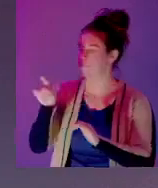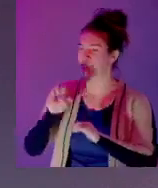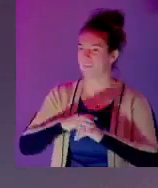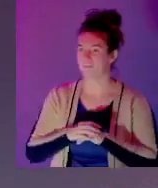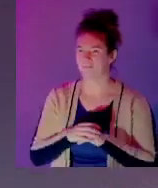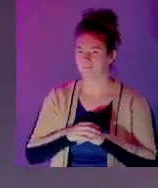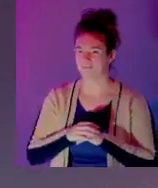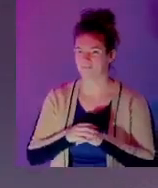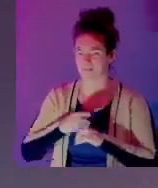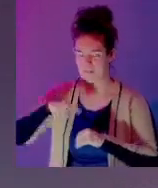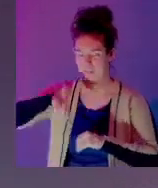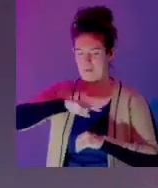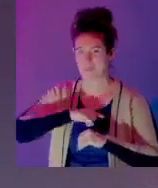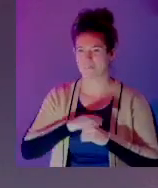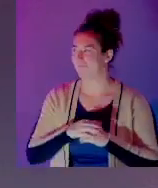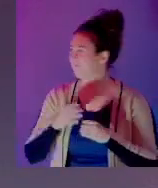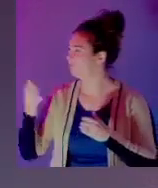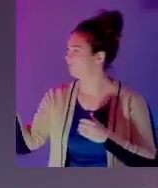Let's stand.